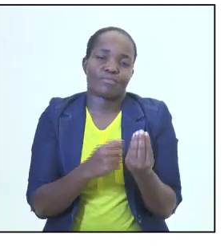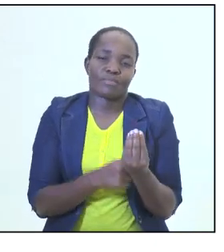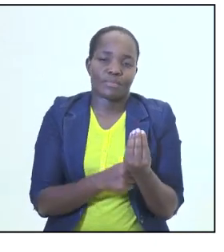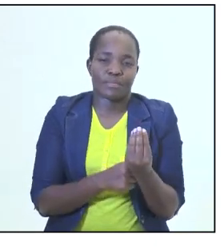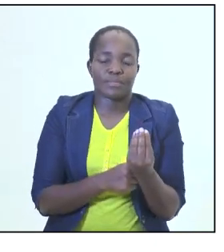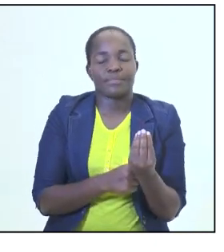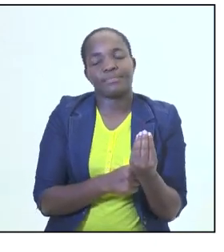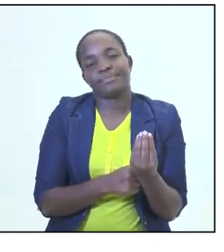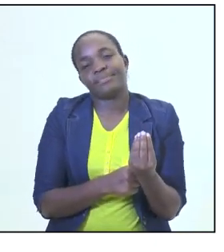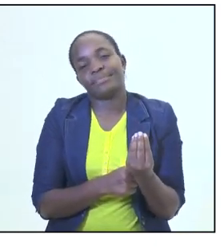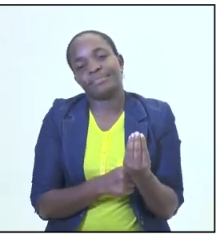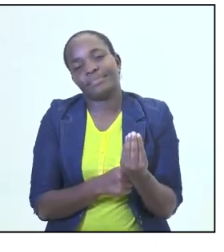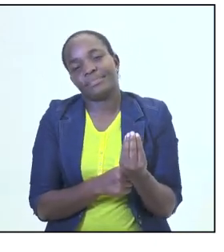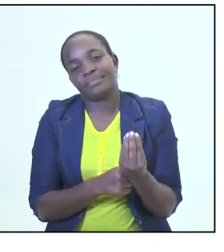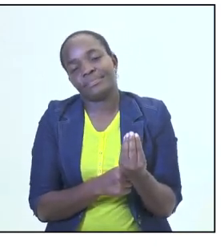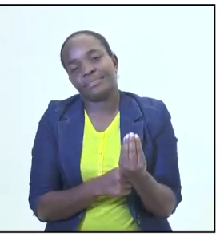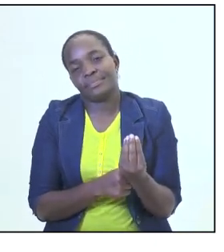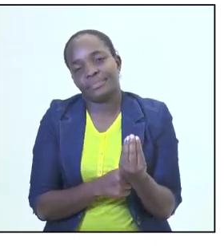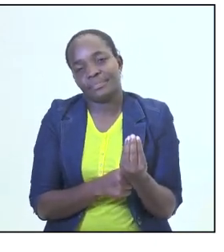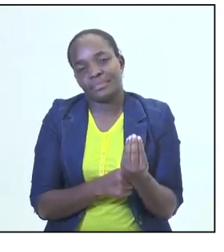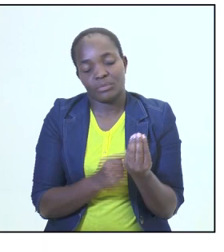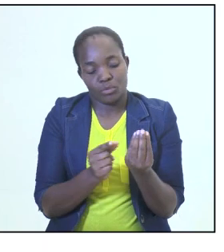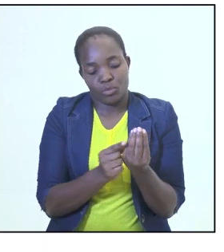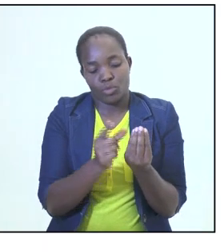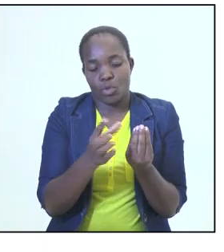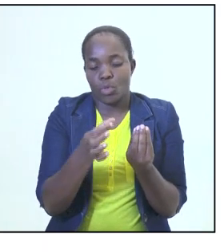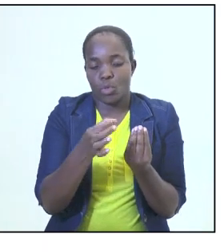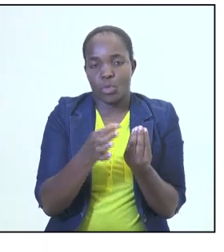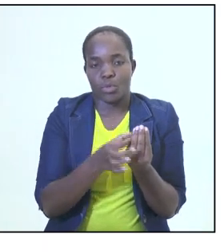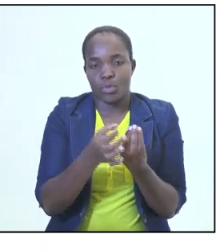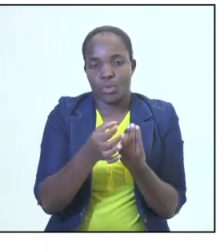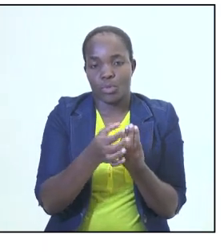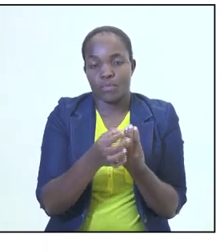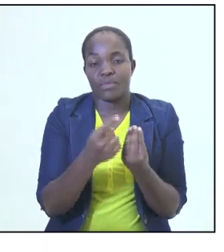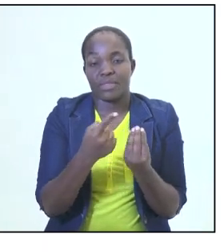and the anther together. It is the male part of the